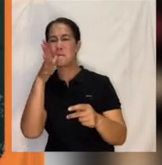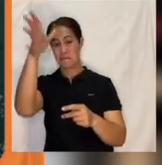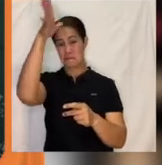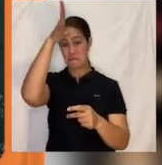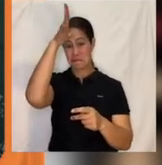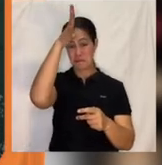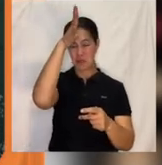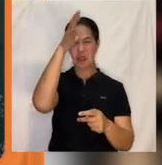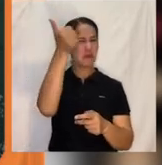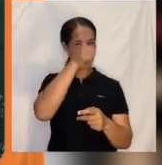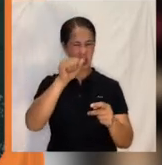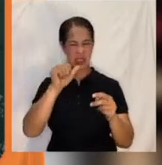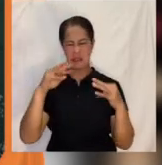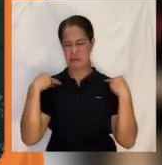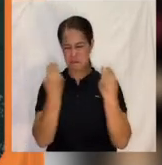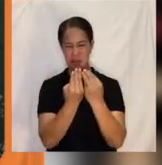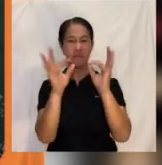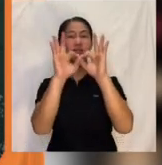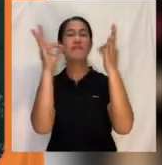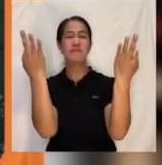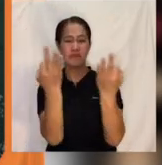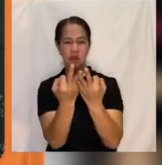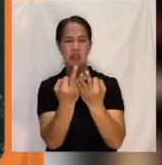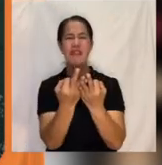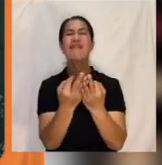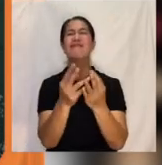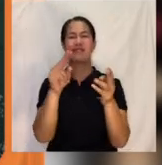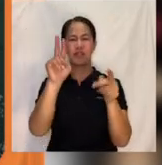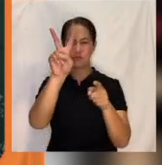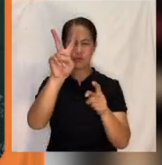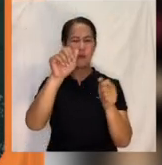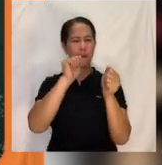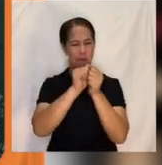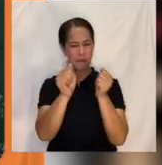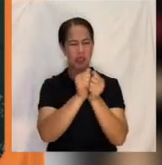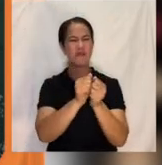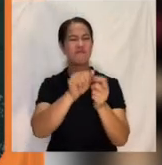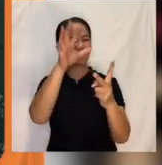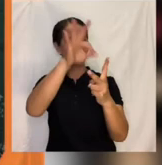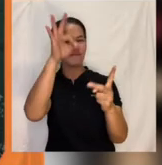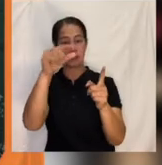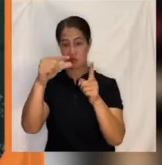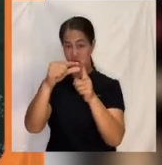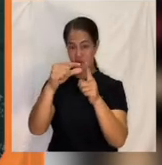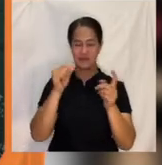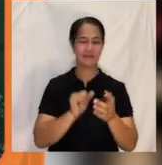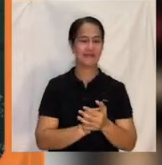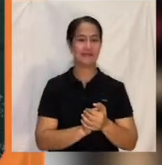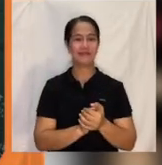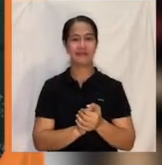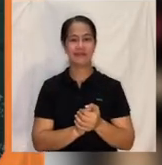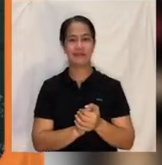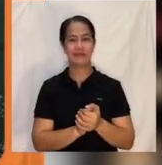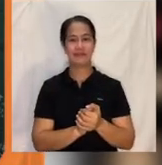dad, or any member of your family the two meanings of your chosen word?